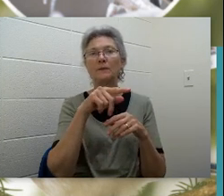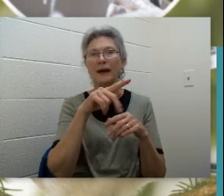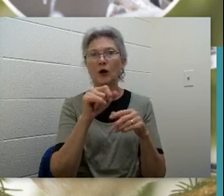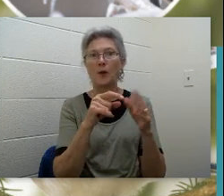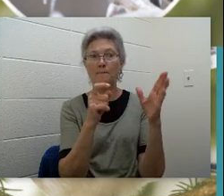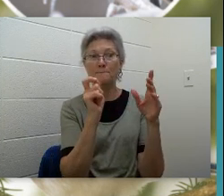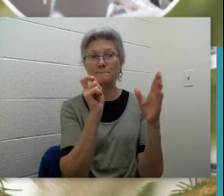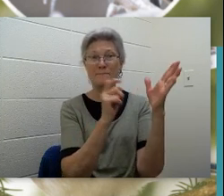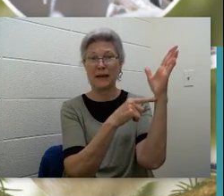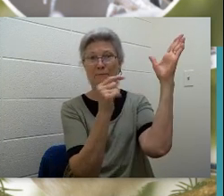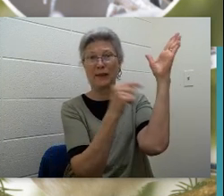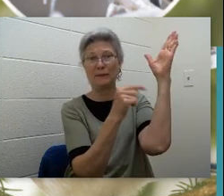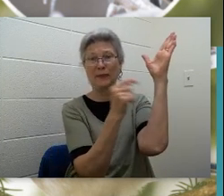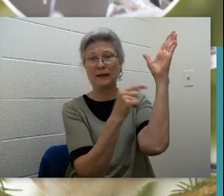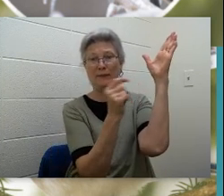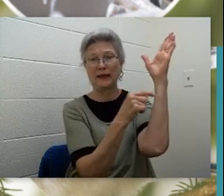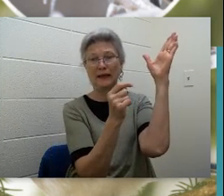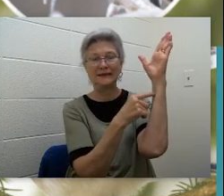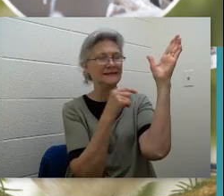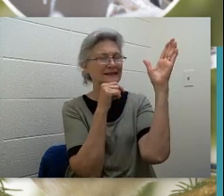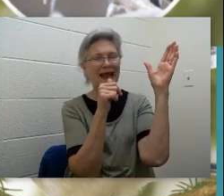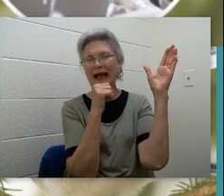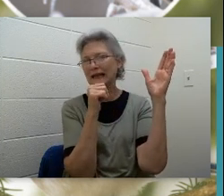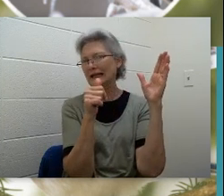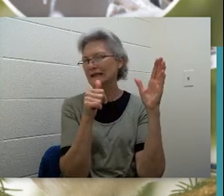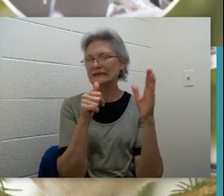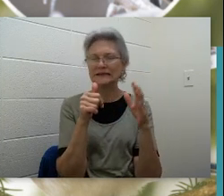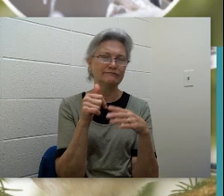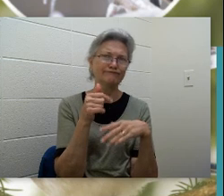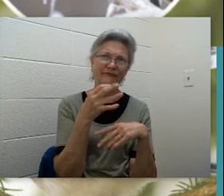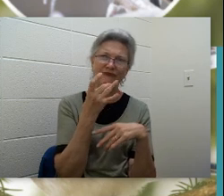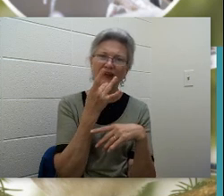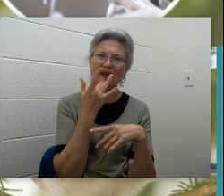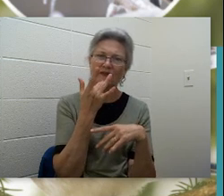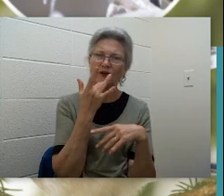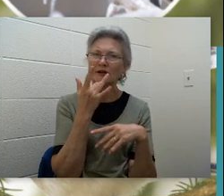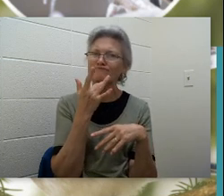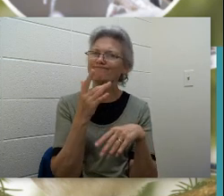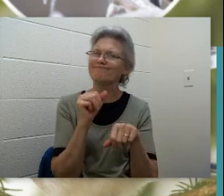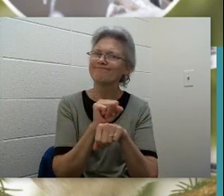Pecking is not exactly his business.